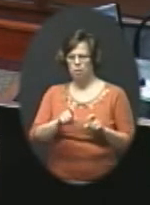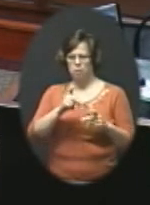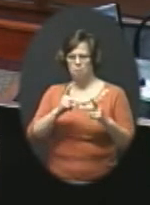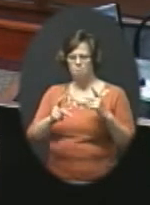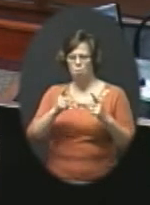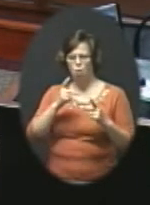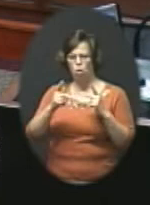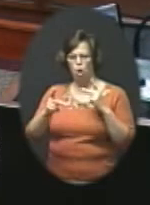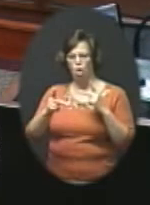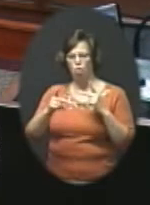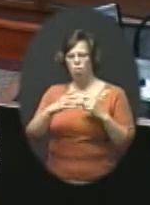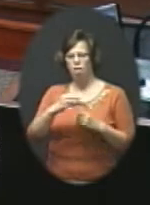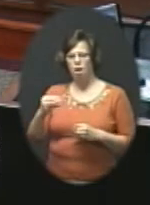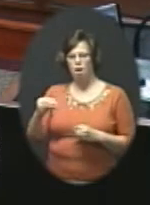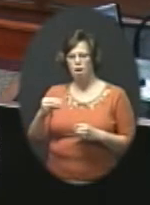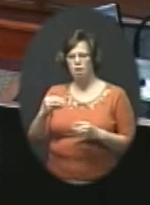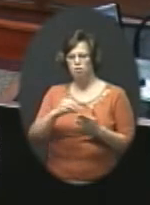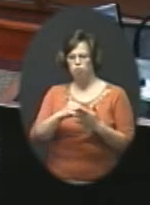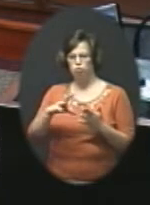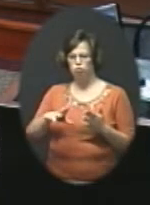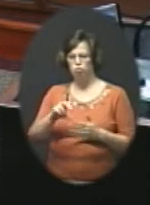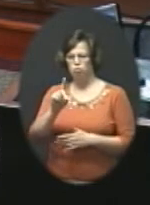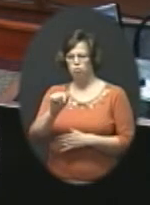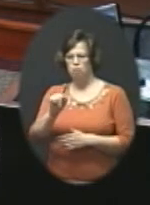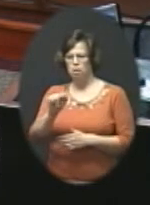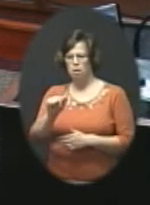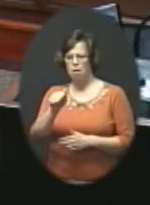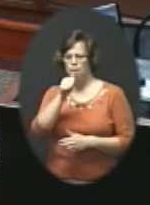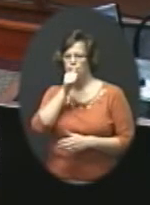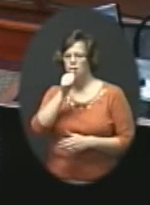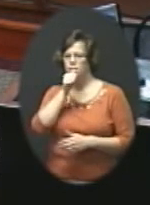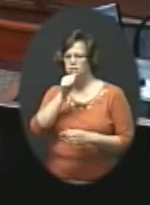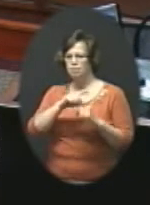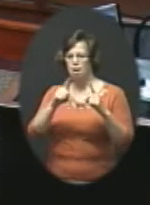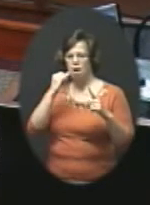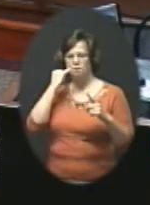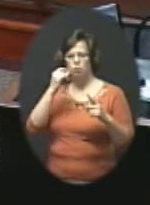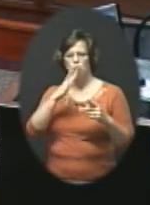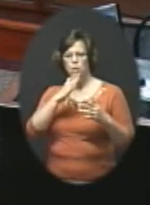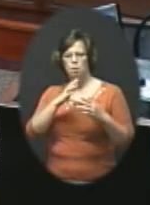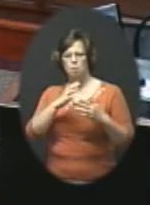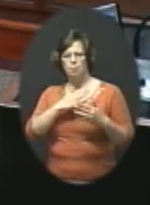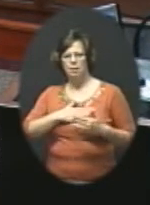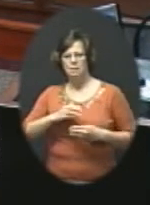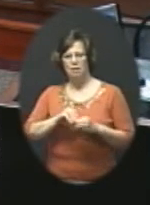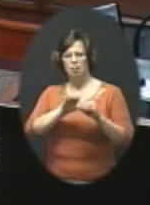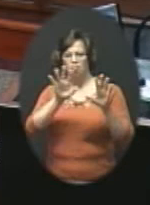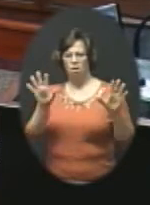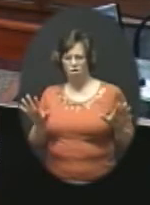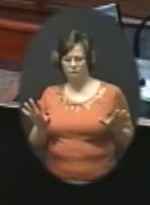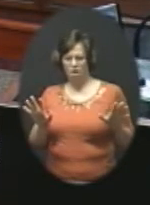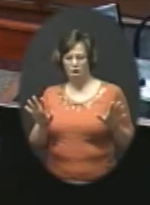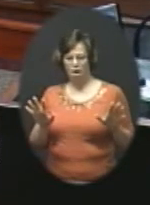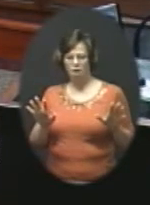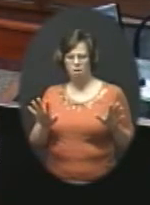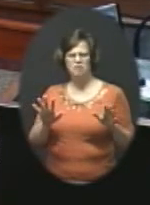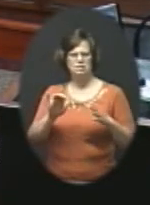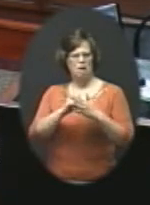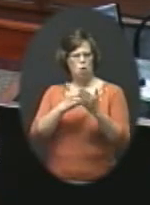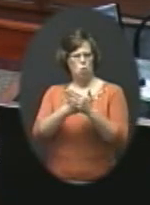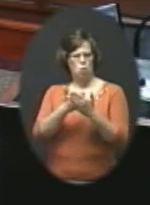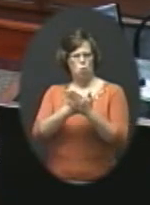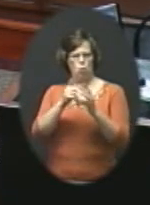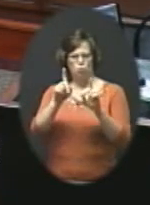protocol and student data privacy. But if you would please clarify, does this new